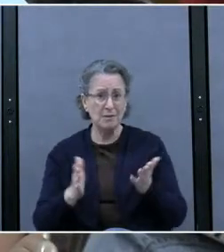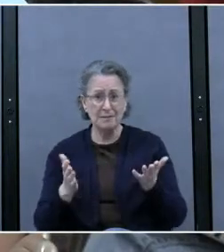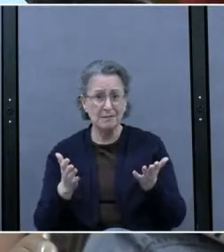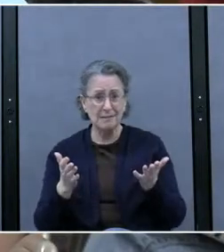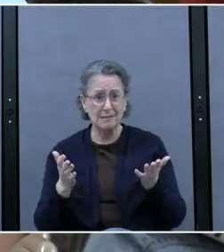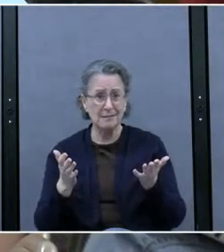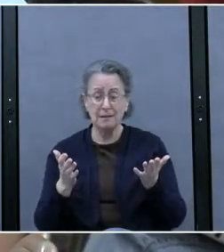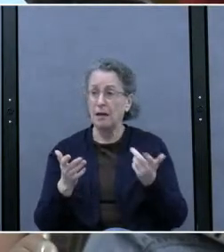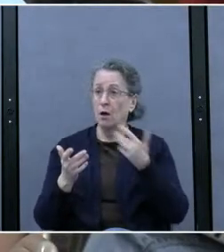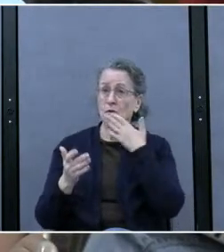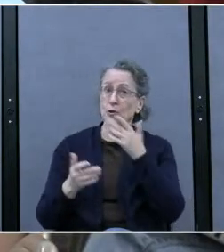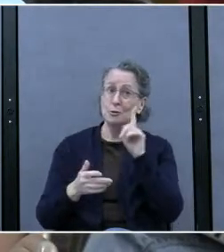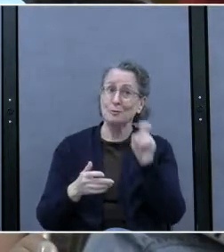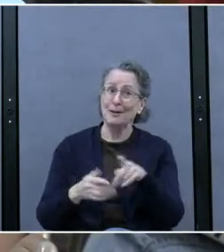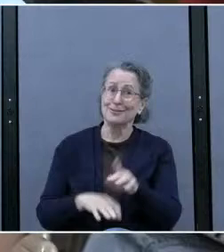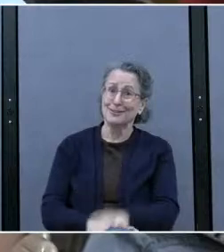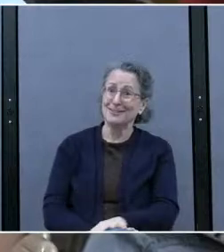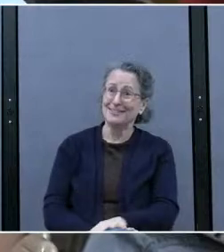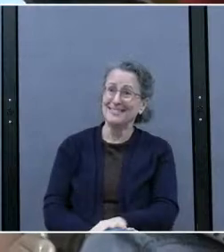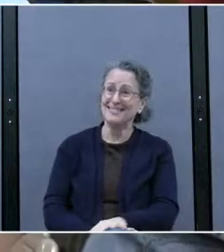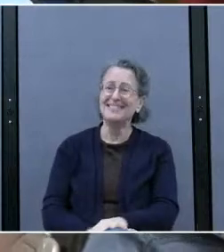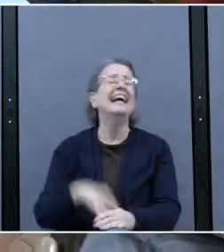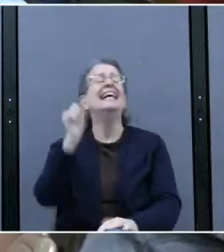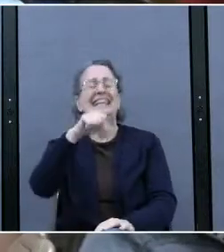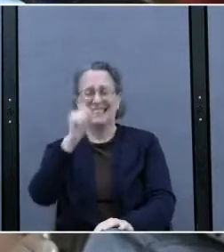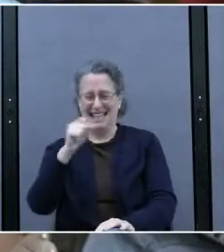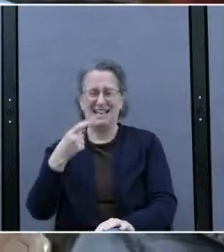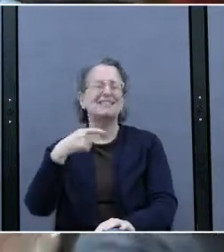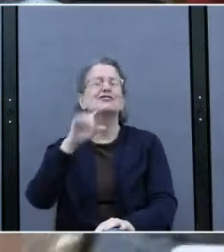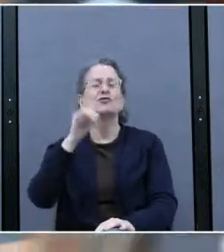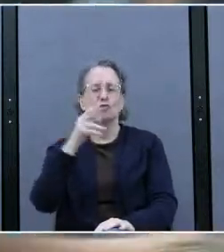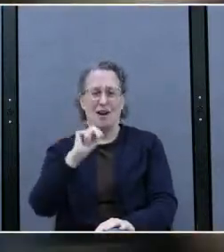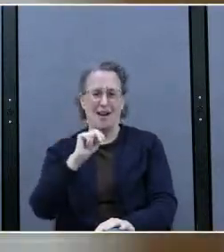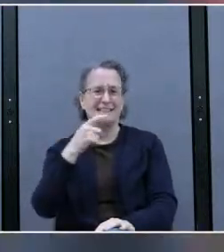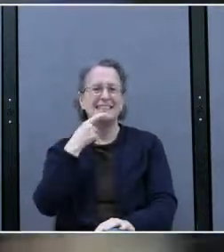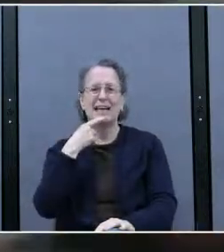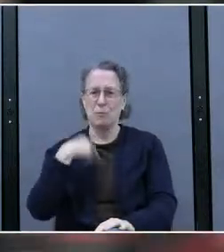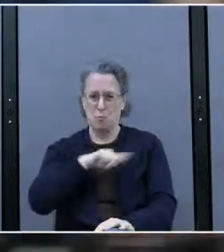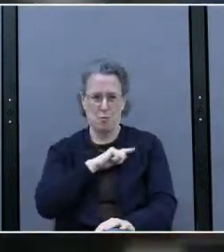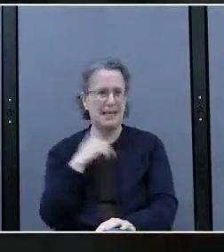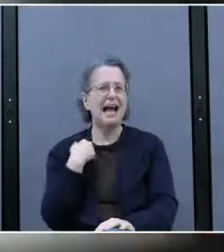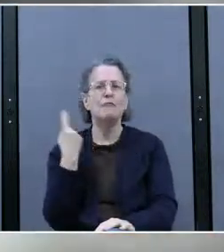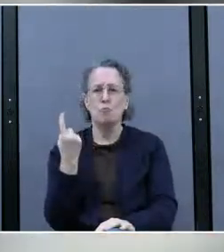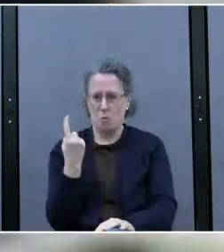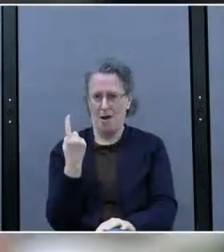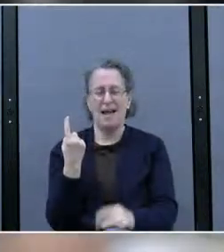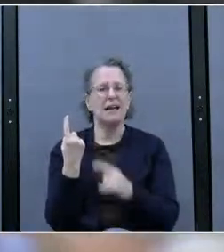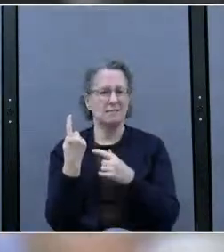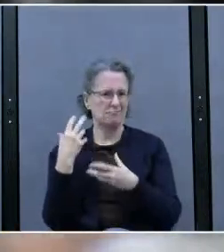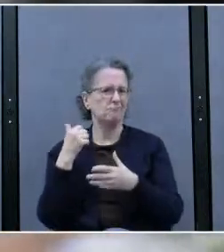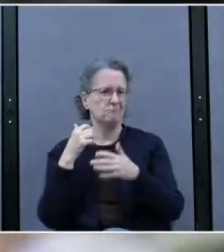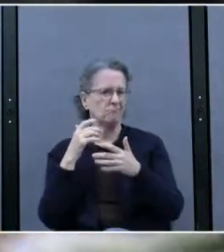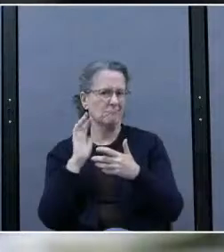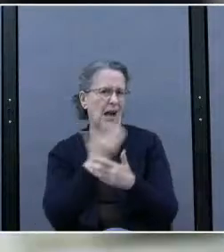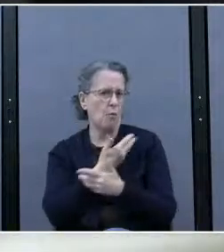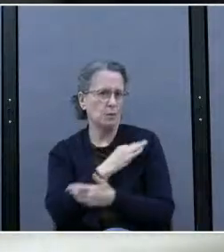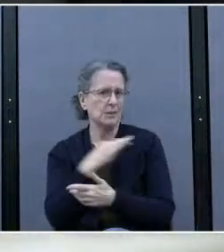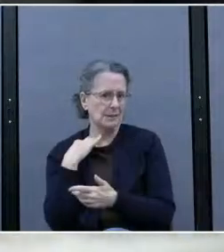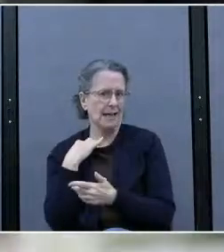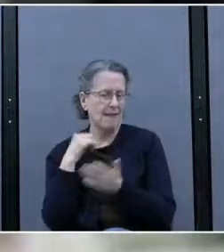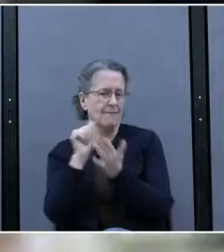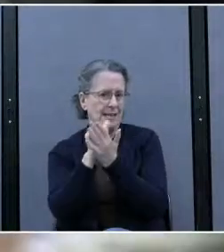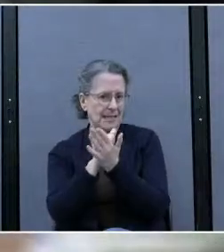Good question. John? We do have an accountant on staff. I believe, Patrick, is this